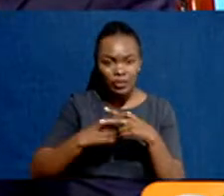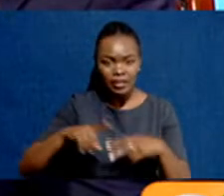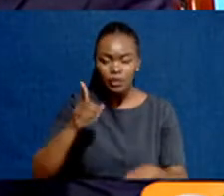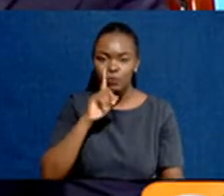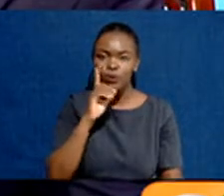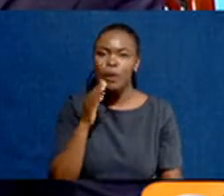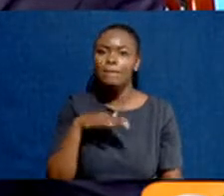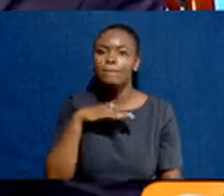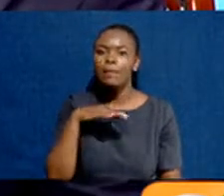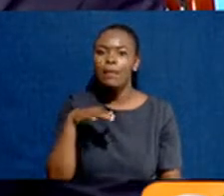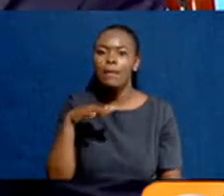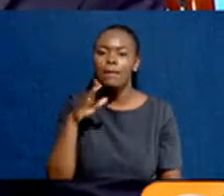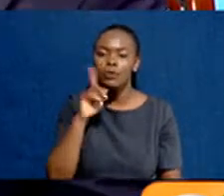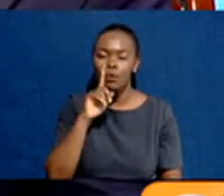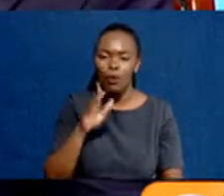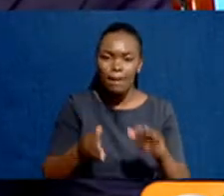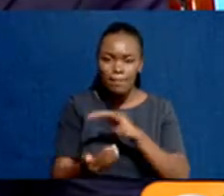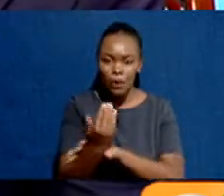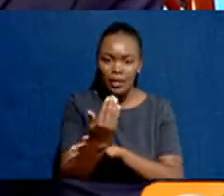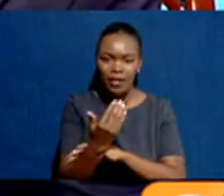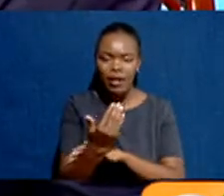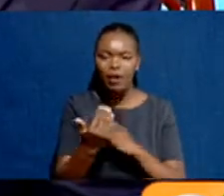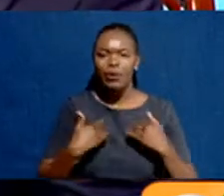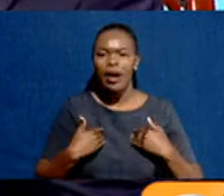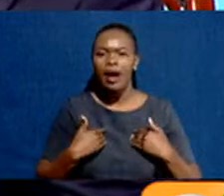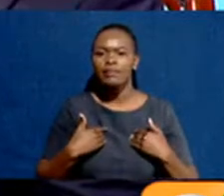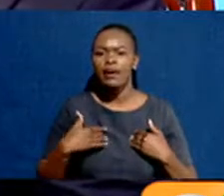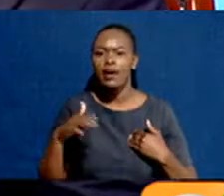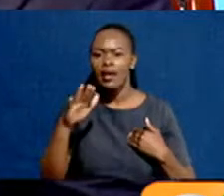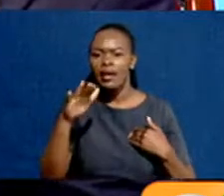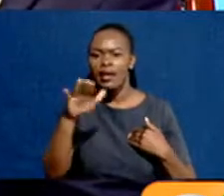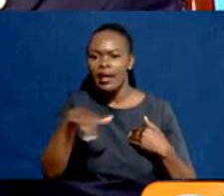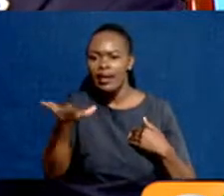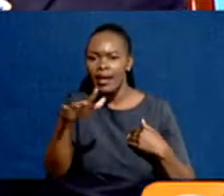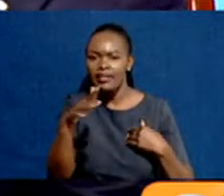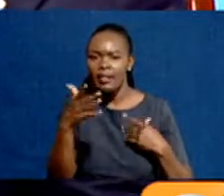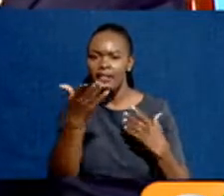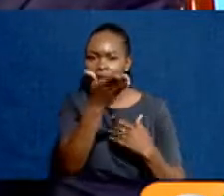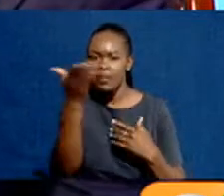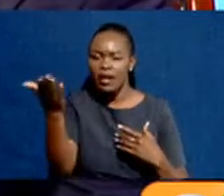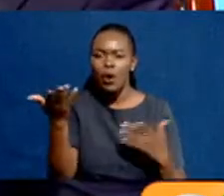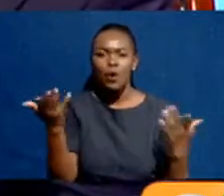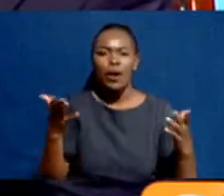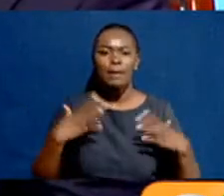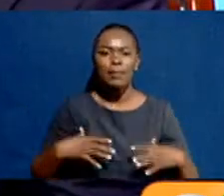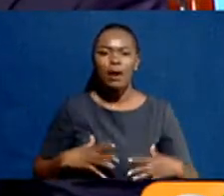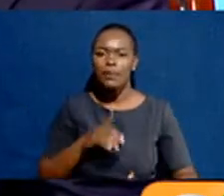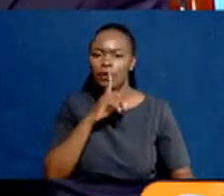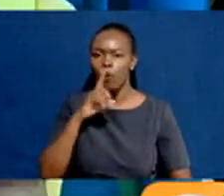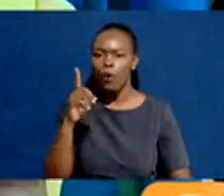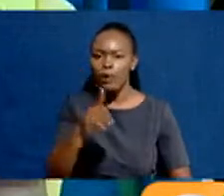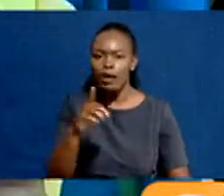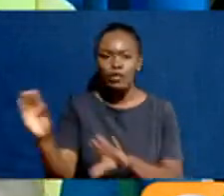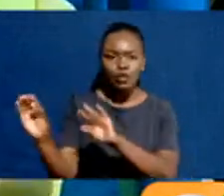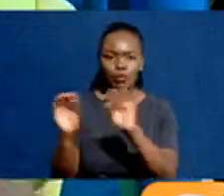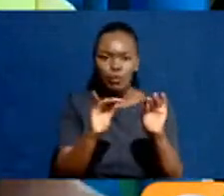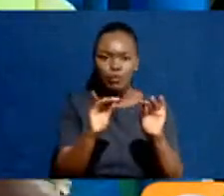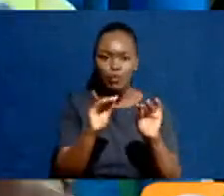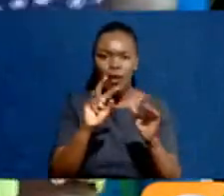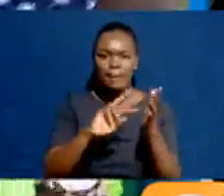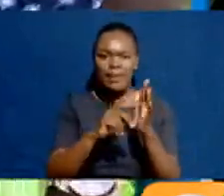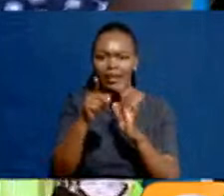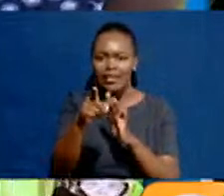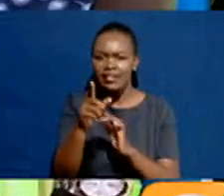that civilians have been ordered to vacate, meaning that it is another humanitarian crisis. What are the measures